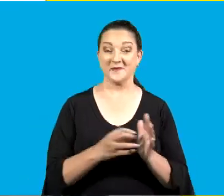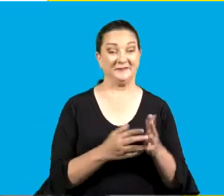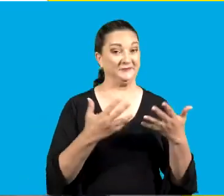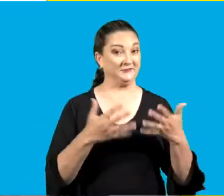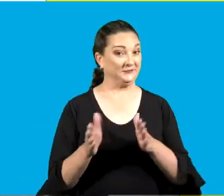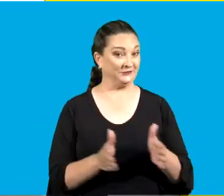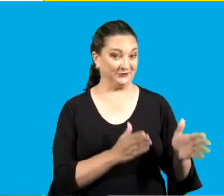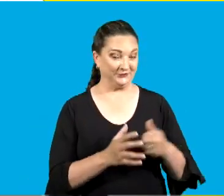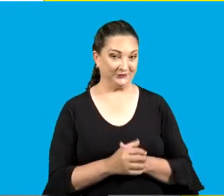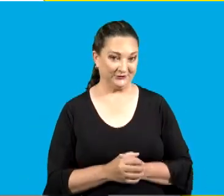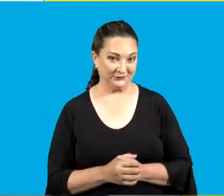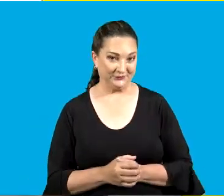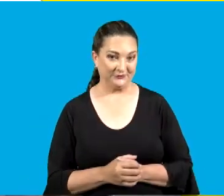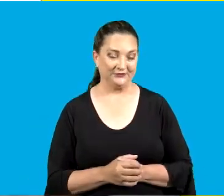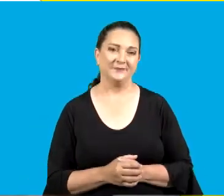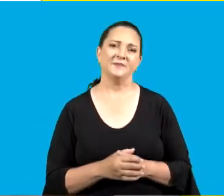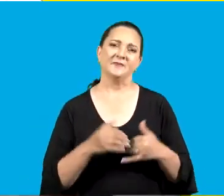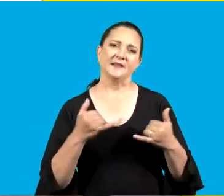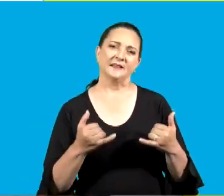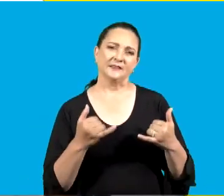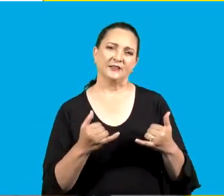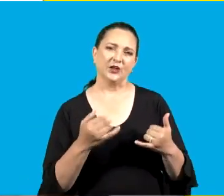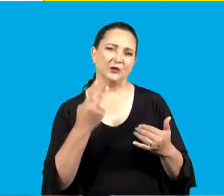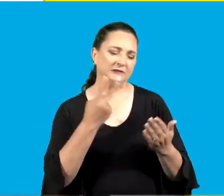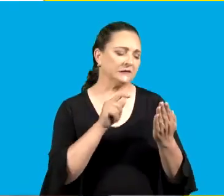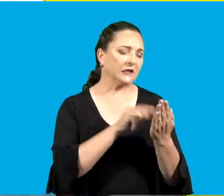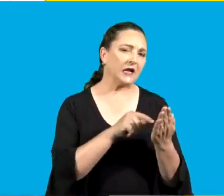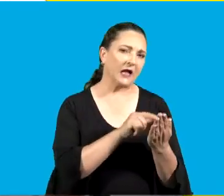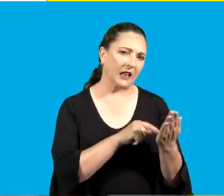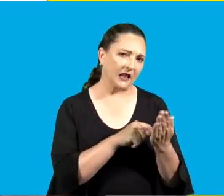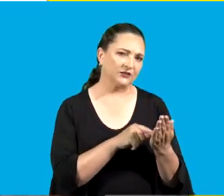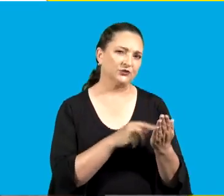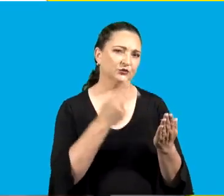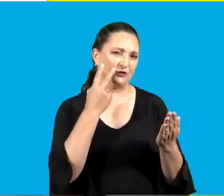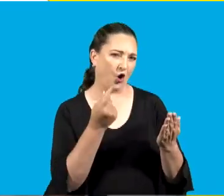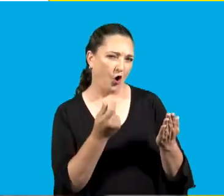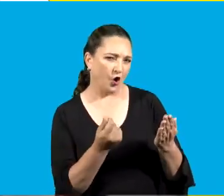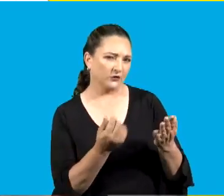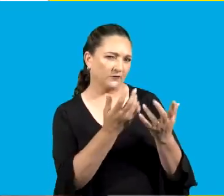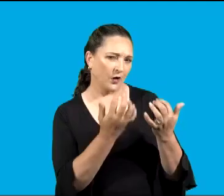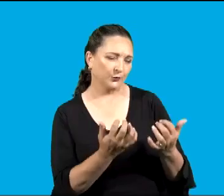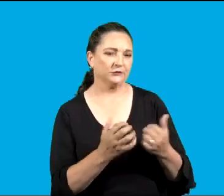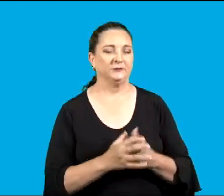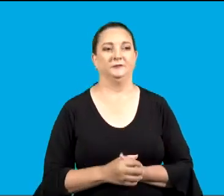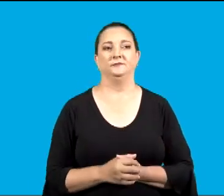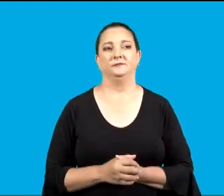Welcome back from the ad break. We will now begin to look at calculations that pertain to cost accounting.